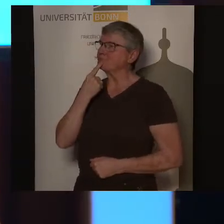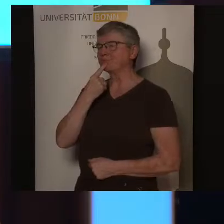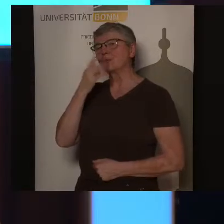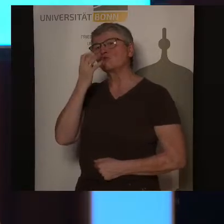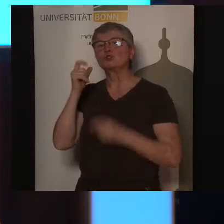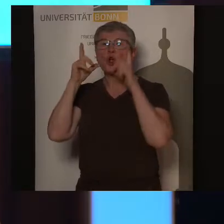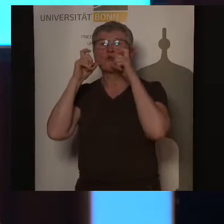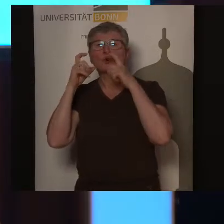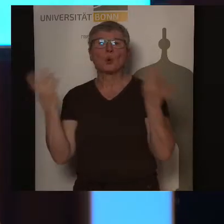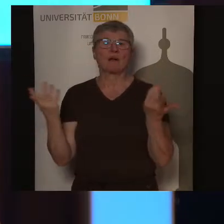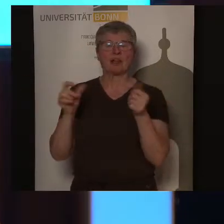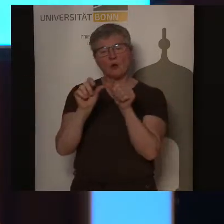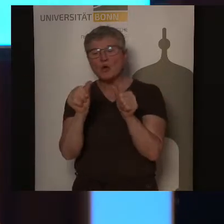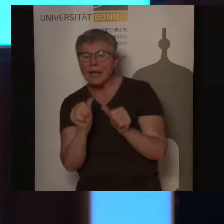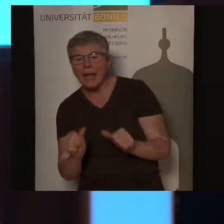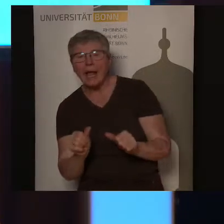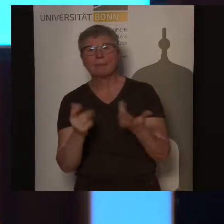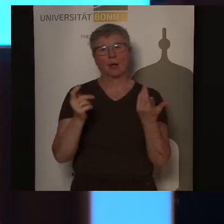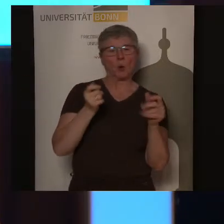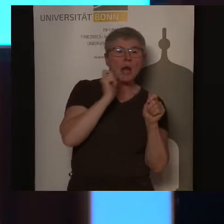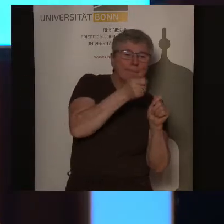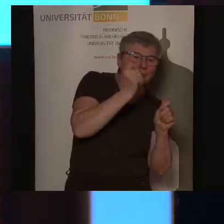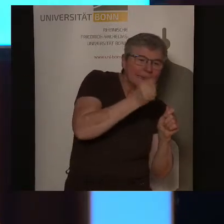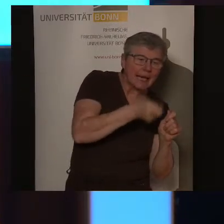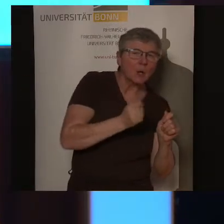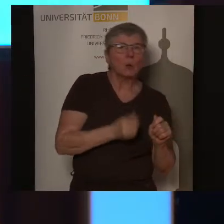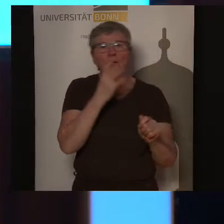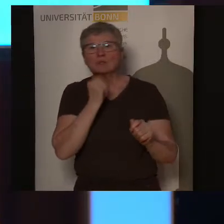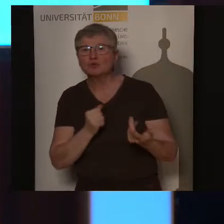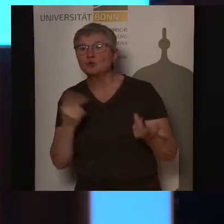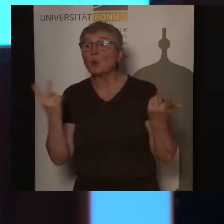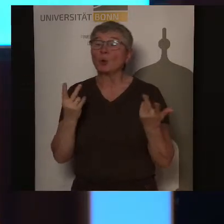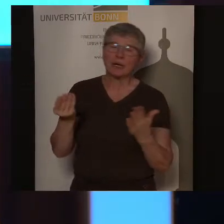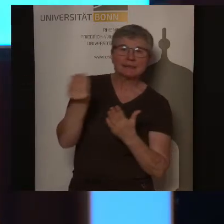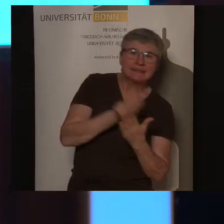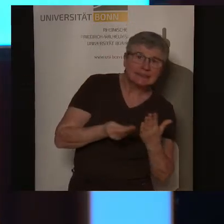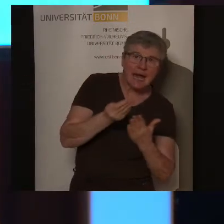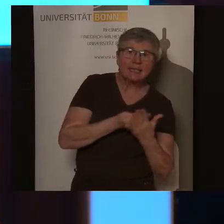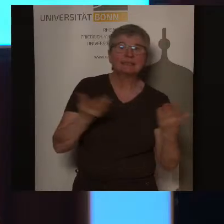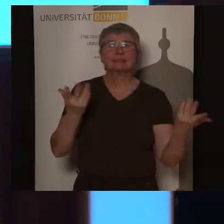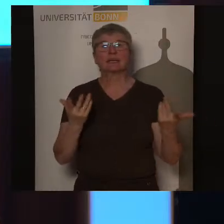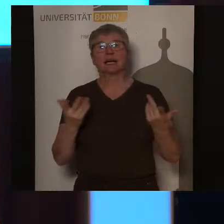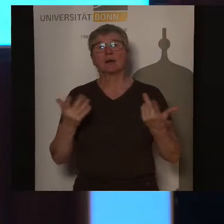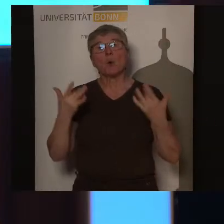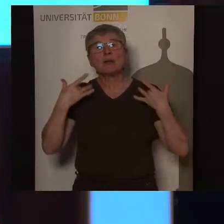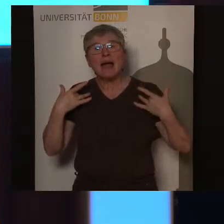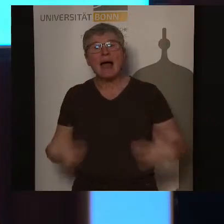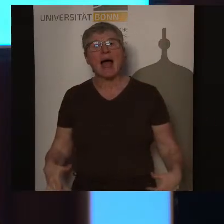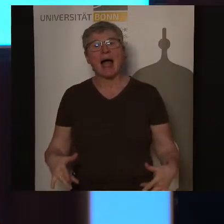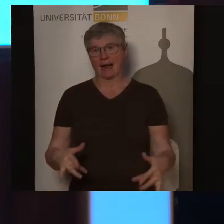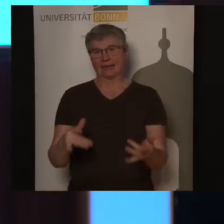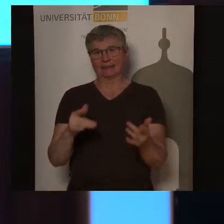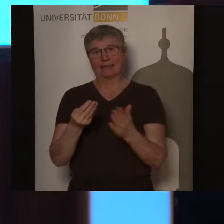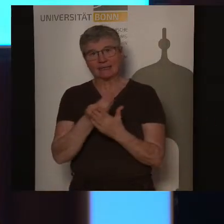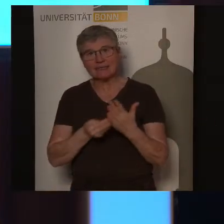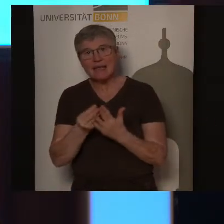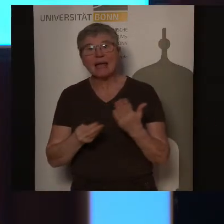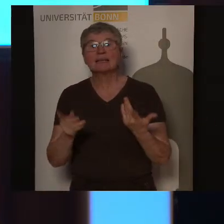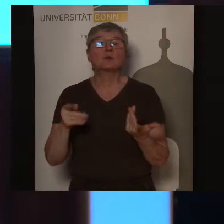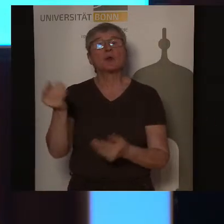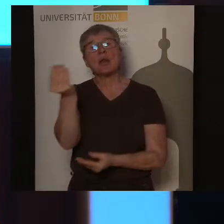If you ever wanted to do ceramics or sculpturing, drawing,